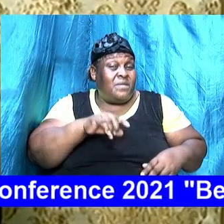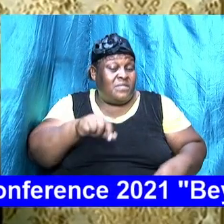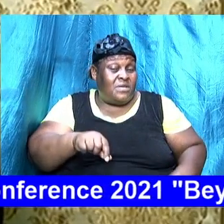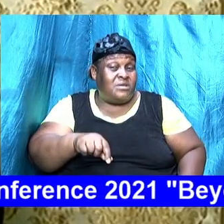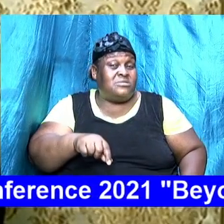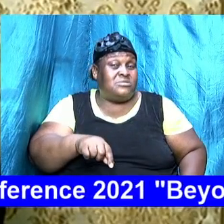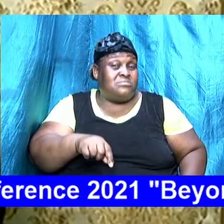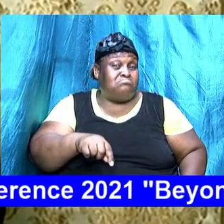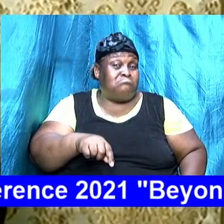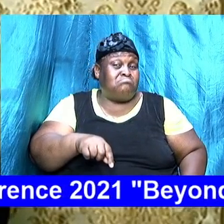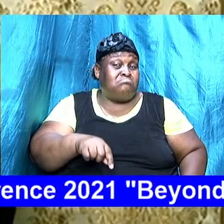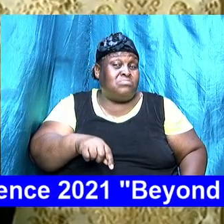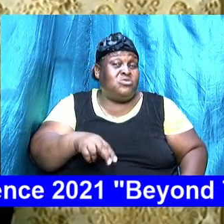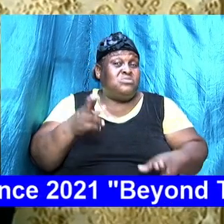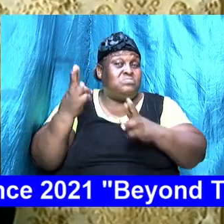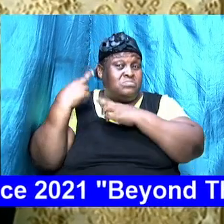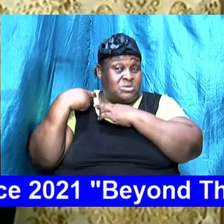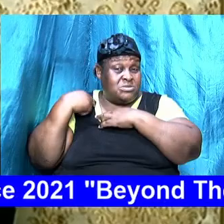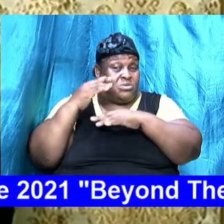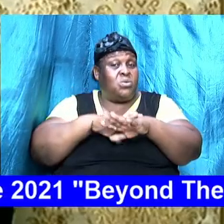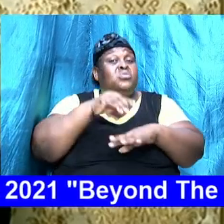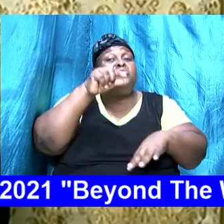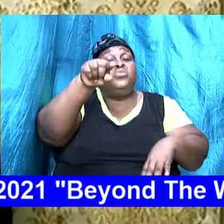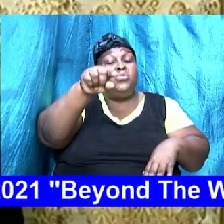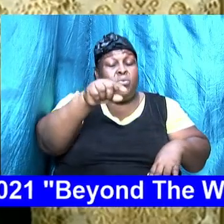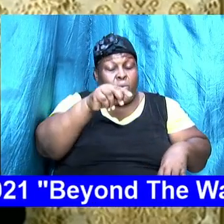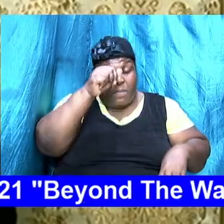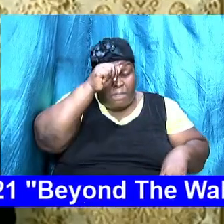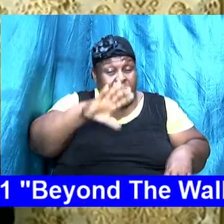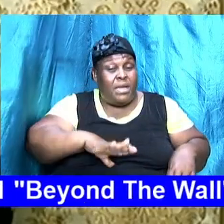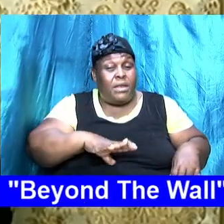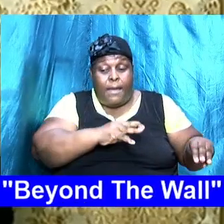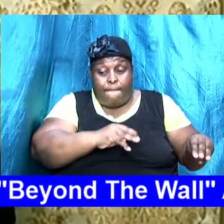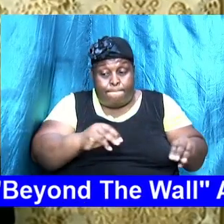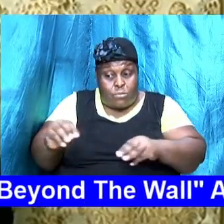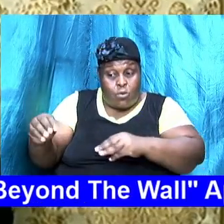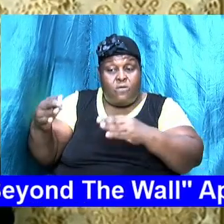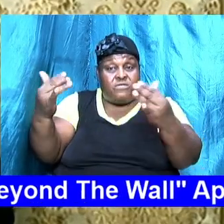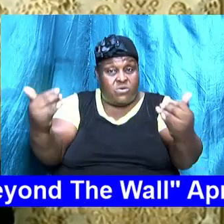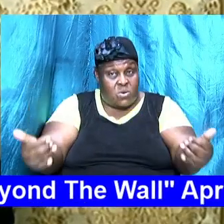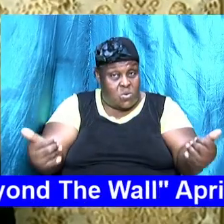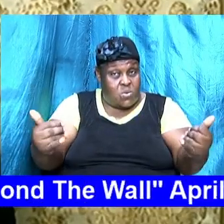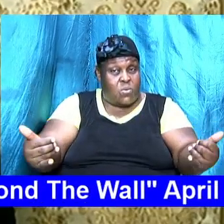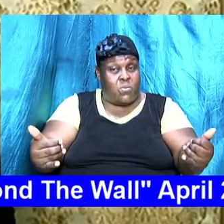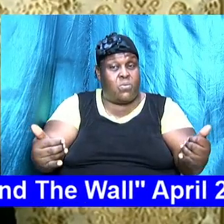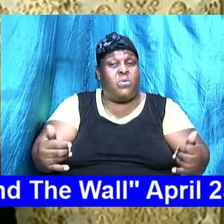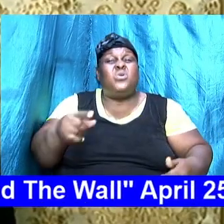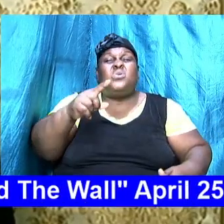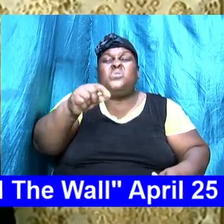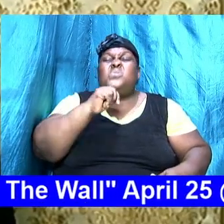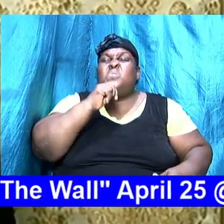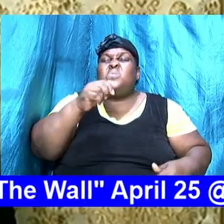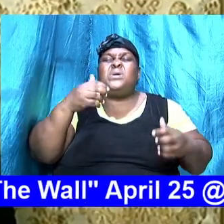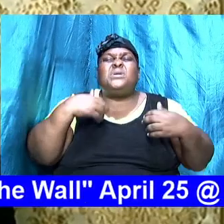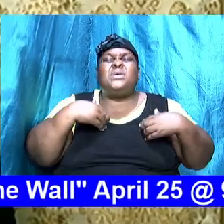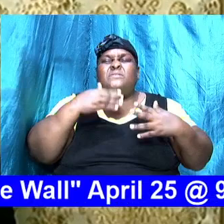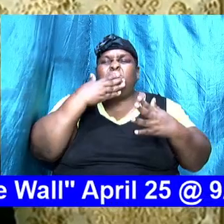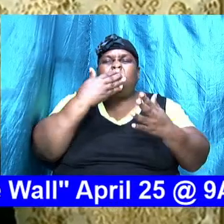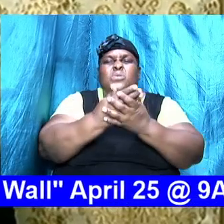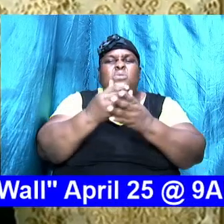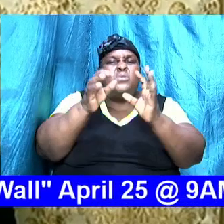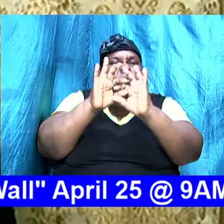you. Men, let us move now. You have not been having a good relationship with your